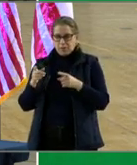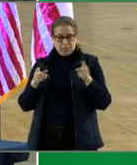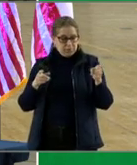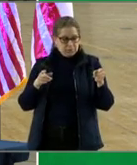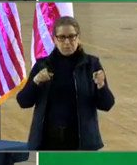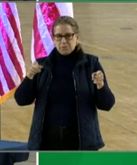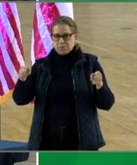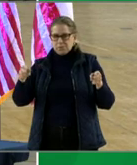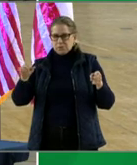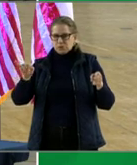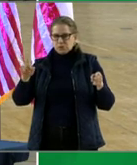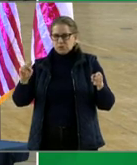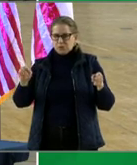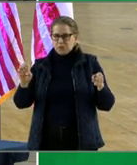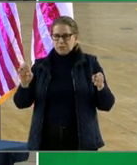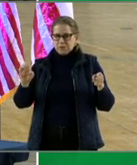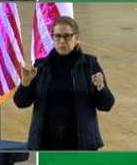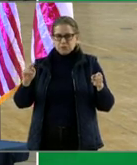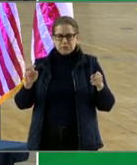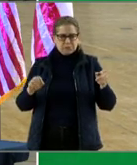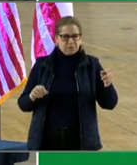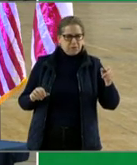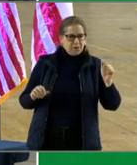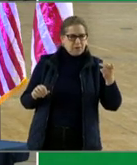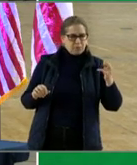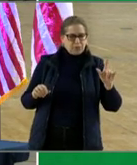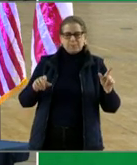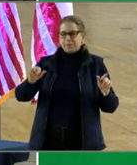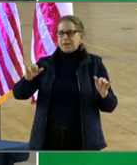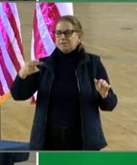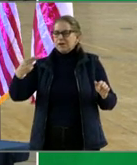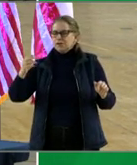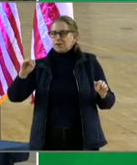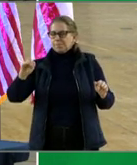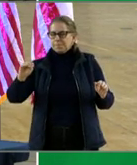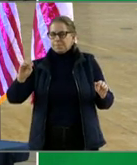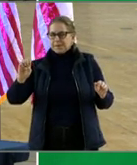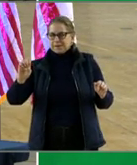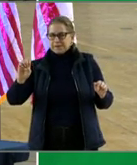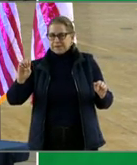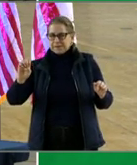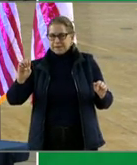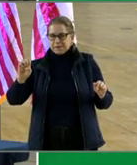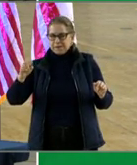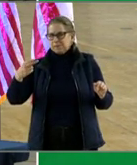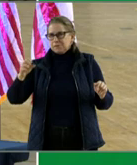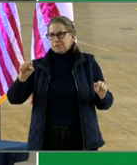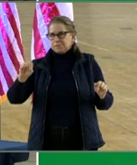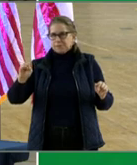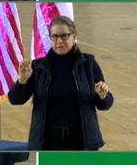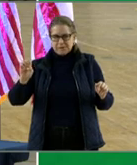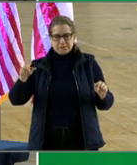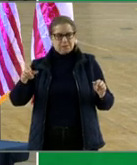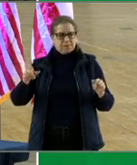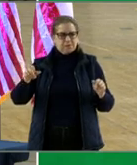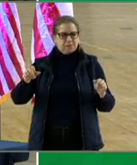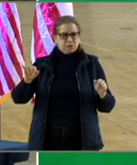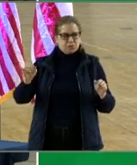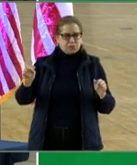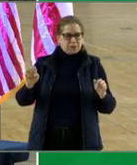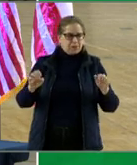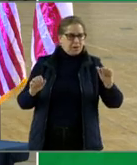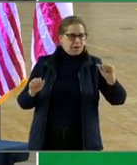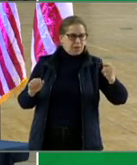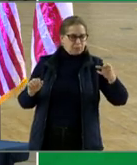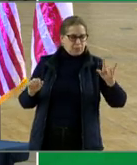one that suggests a peak in April. Actually, that's what you wrote, and I Yes. thought that was a typo. That's okay. That is the model that,